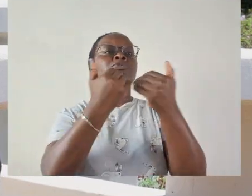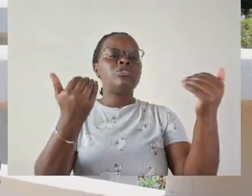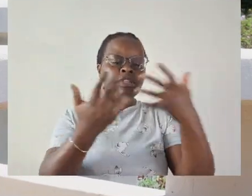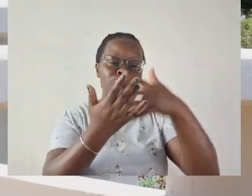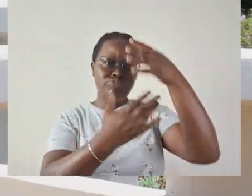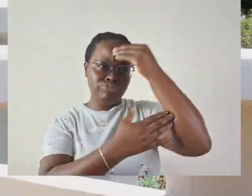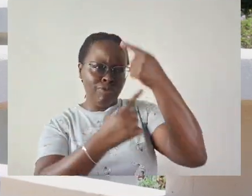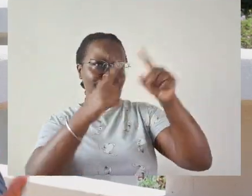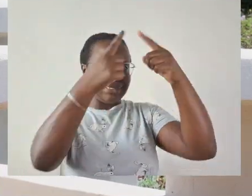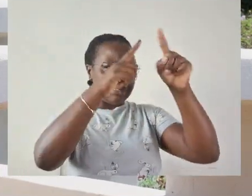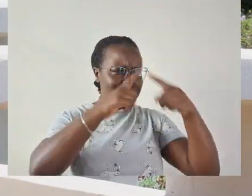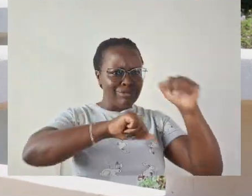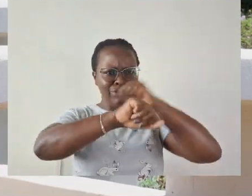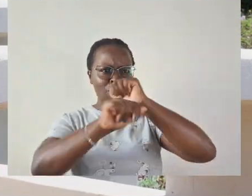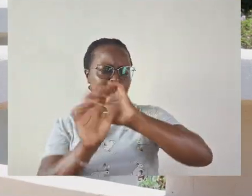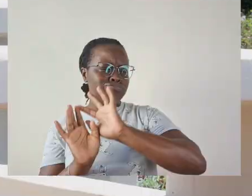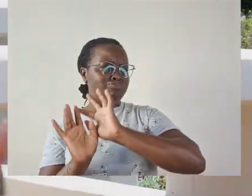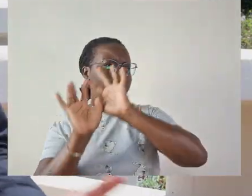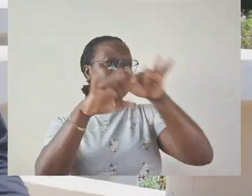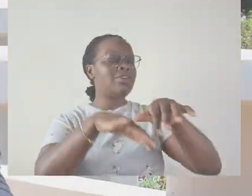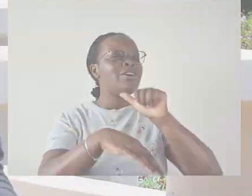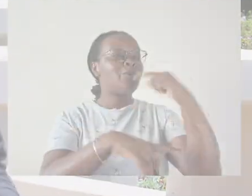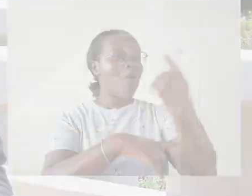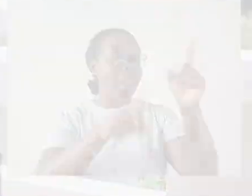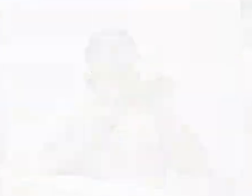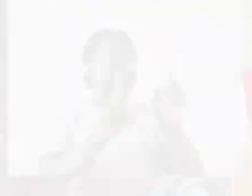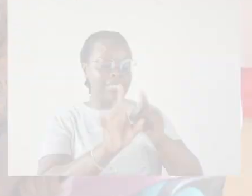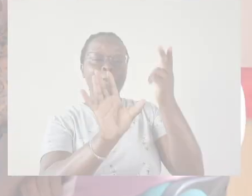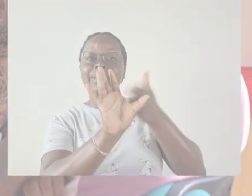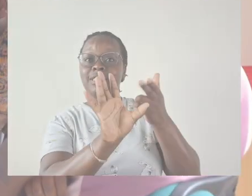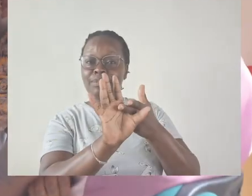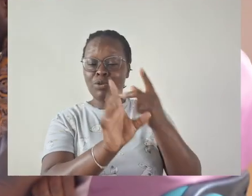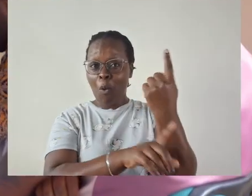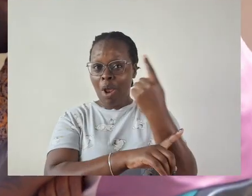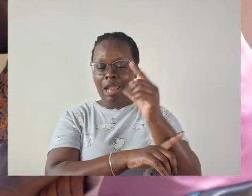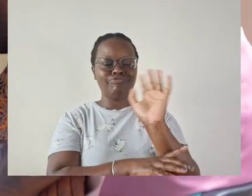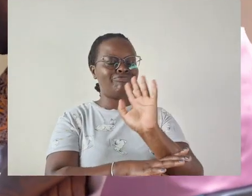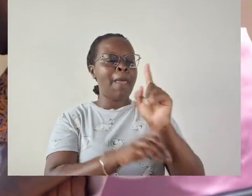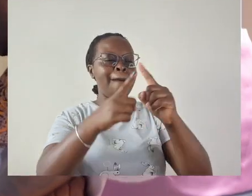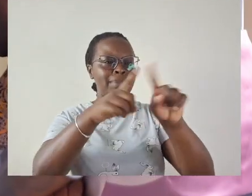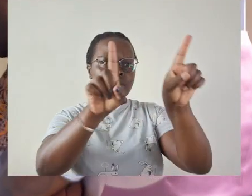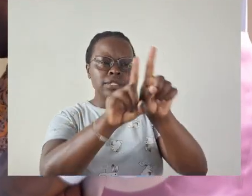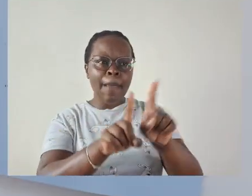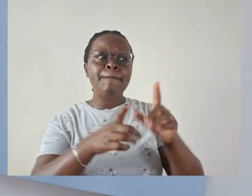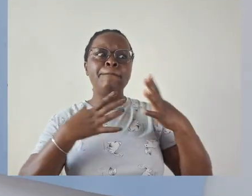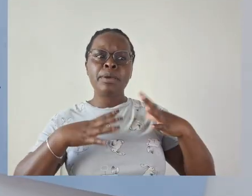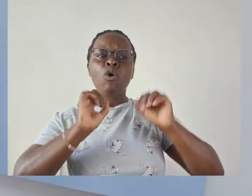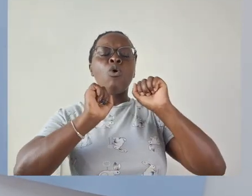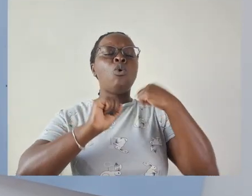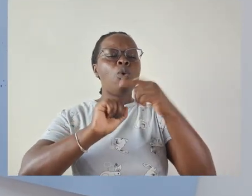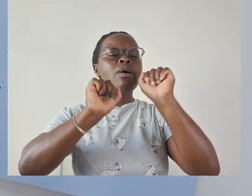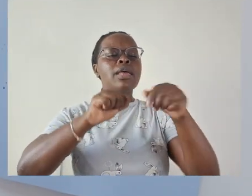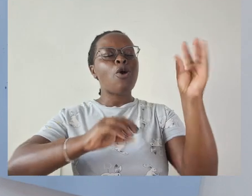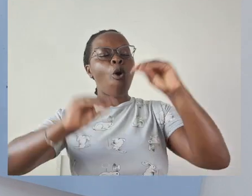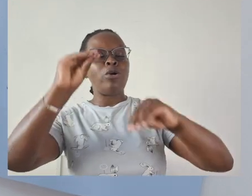reimagine the future of digital learning, not just as participants, but as co-designers of the very policies that shape it. Guided